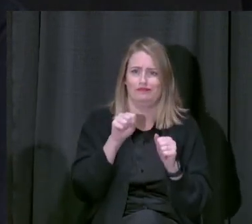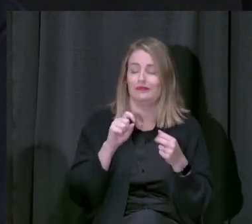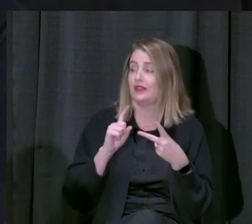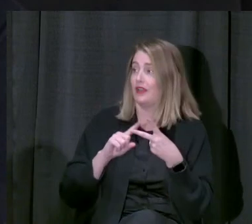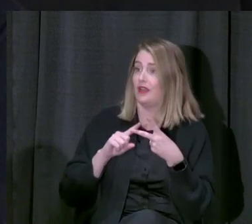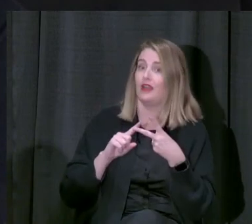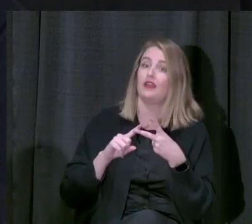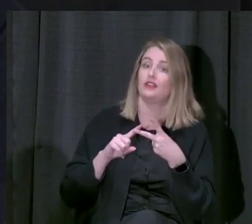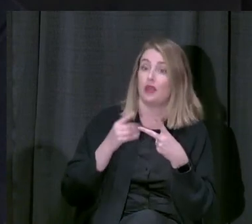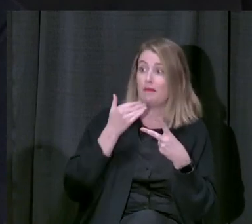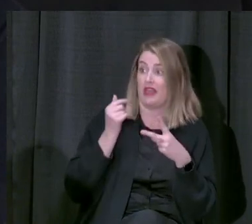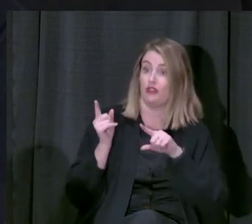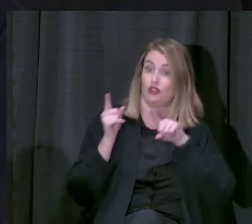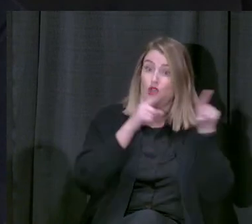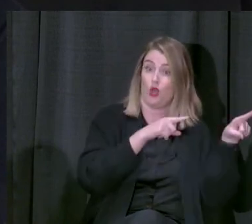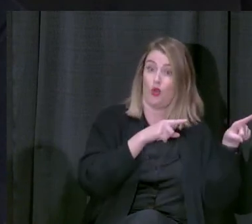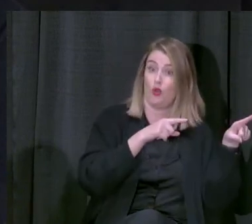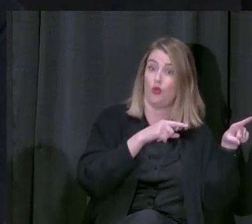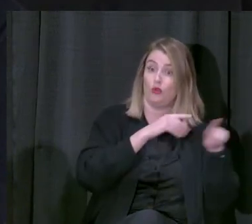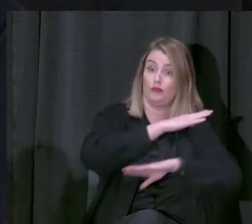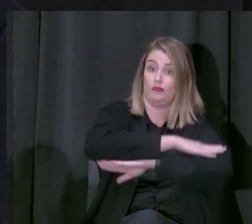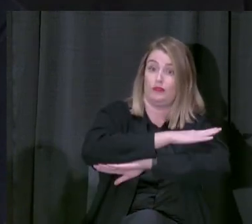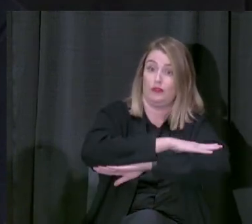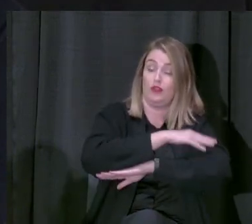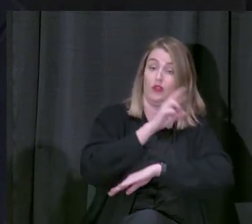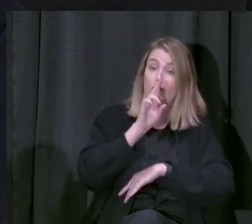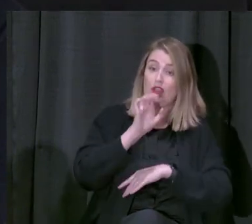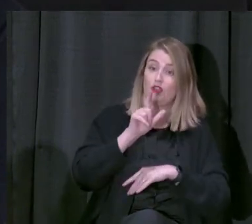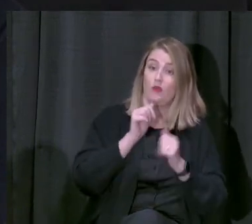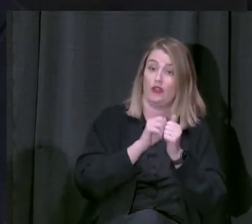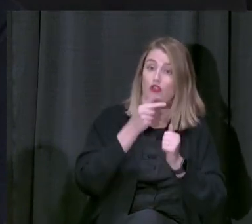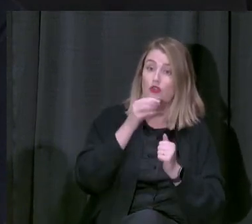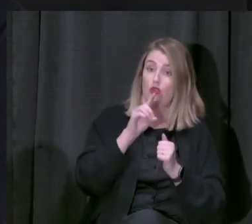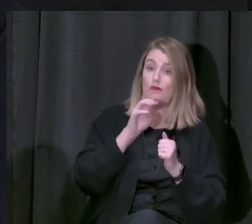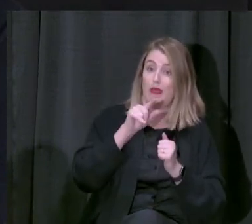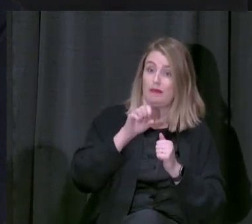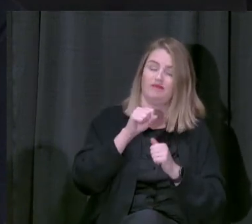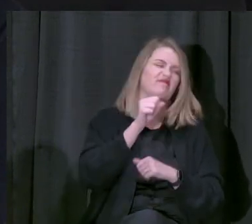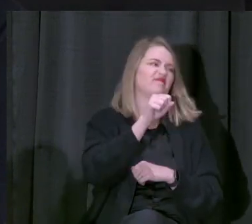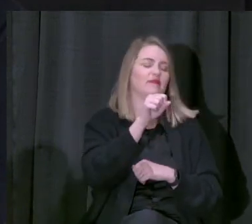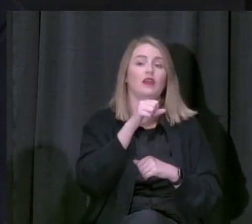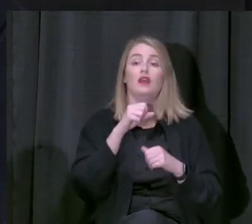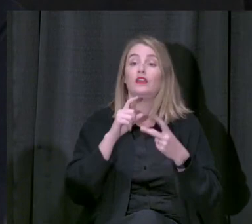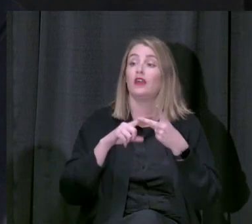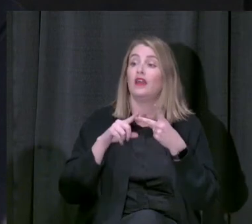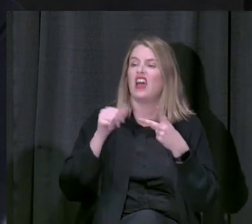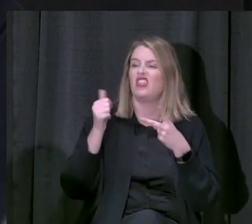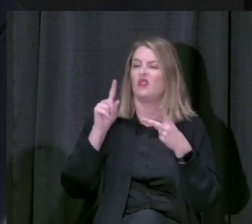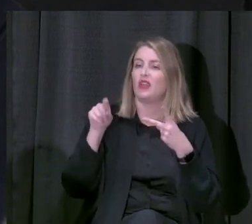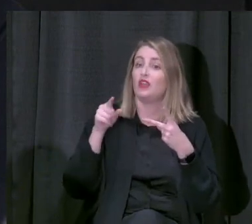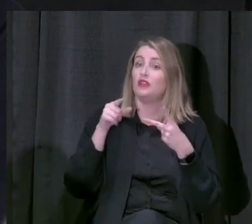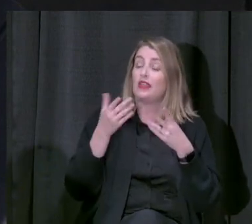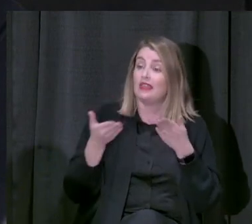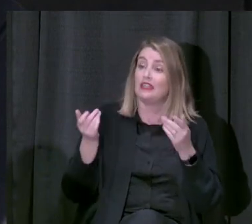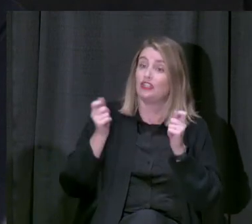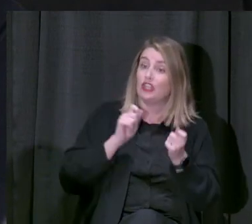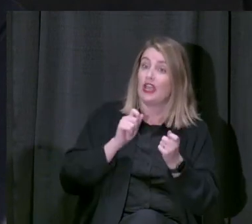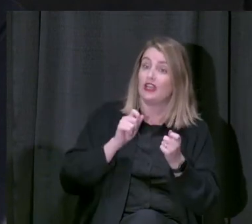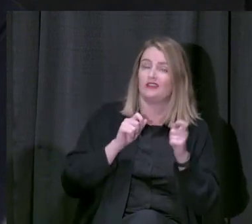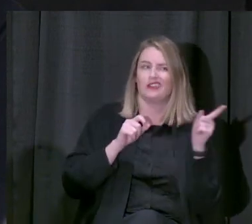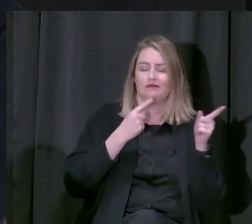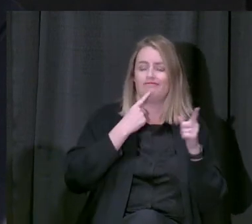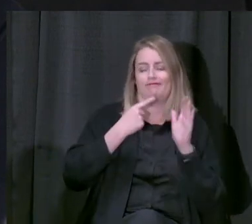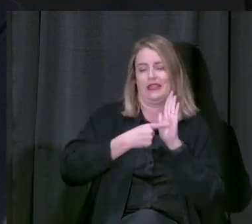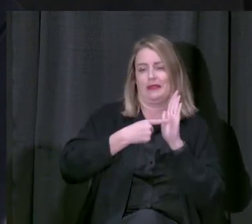the best is to stop by and arrange it with the Good Map. Okay, and question number two is, as things change, for example, you mentioned the exhibit hall,